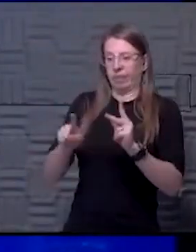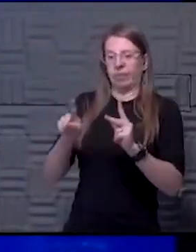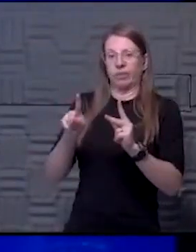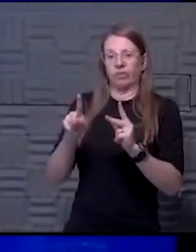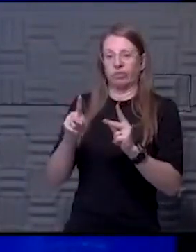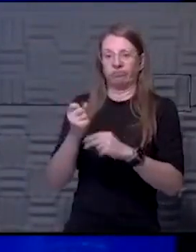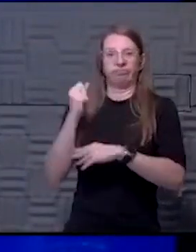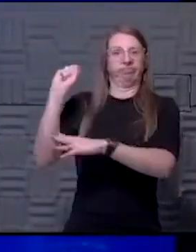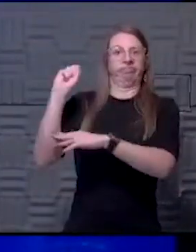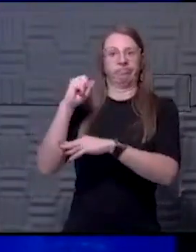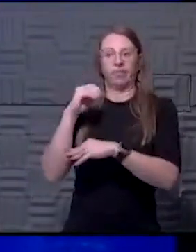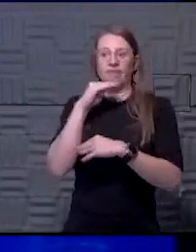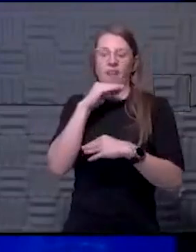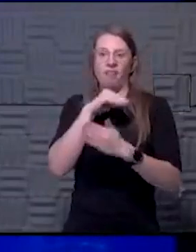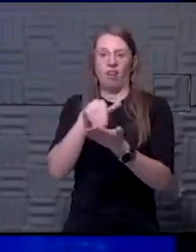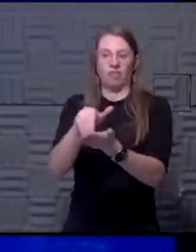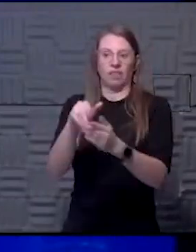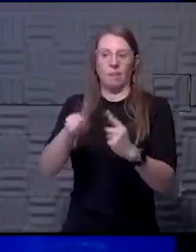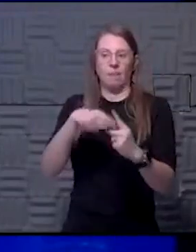about it all the time.